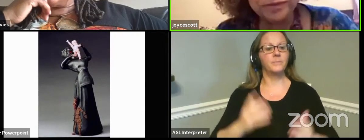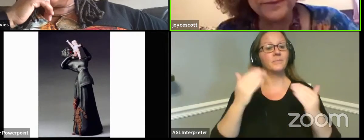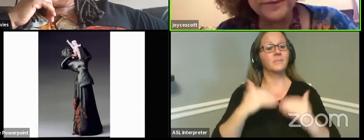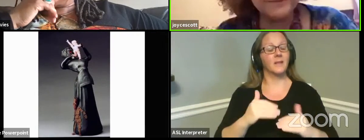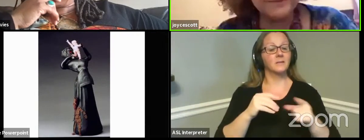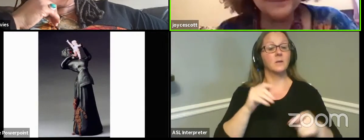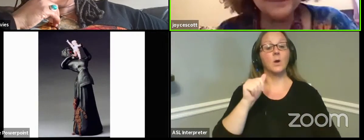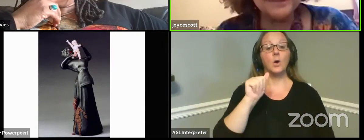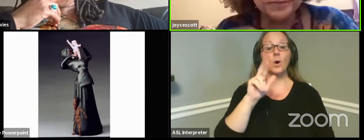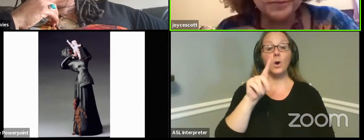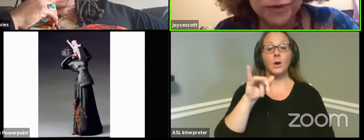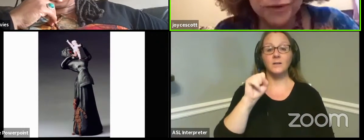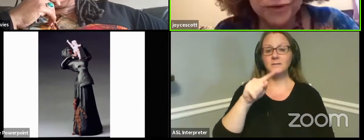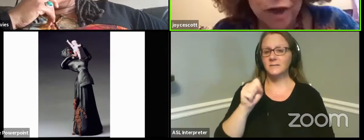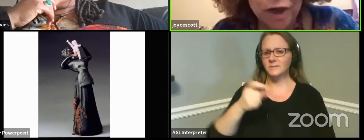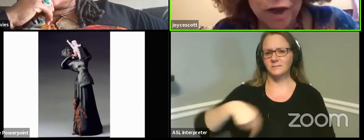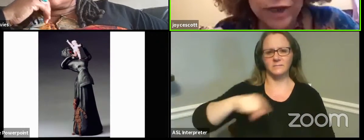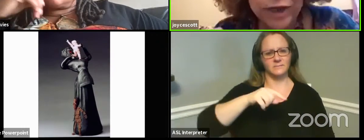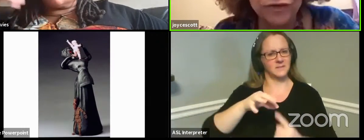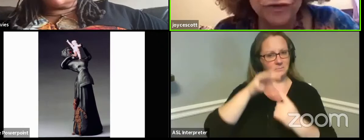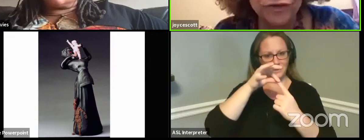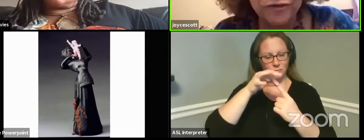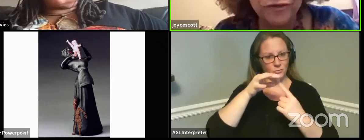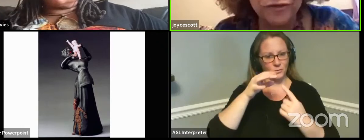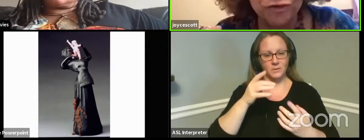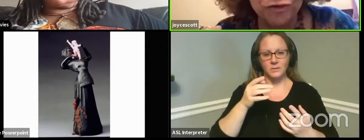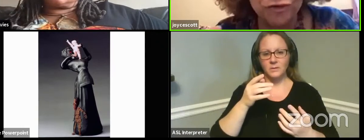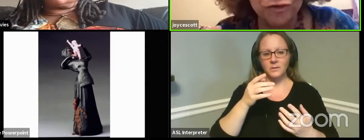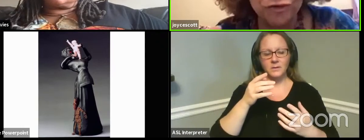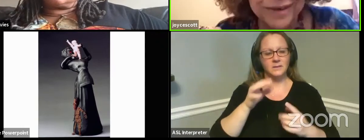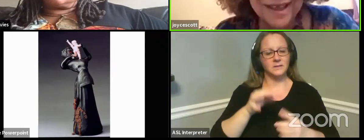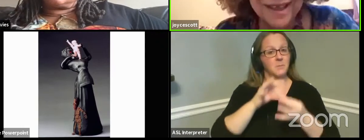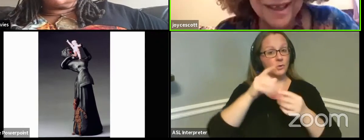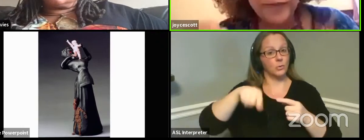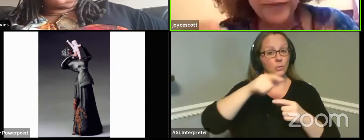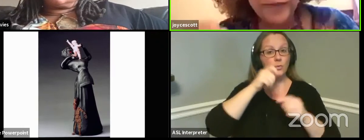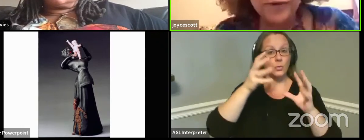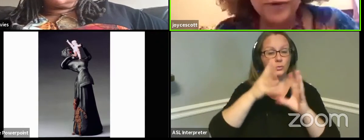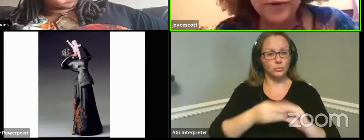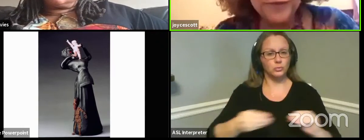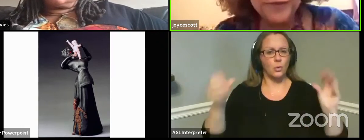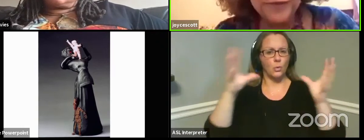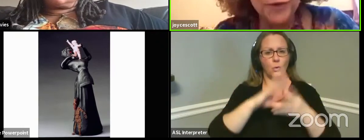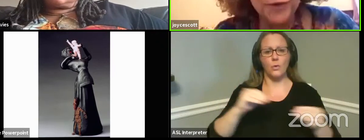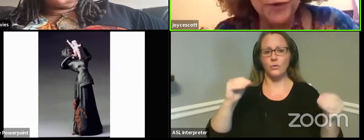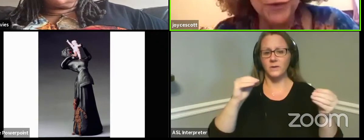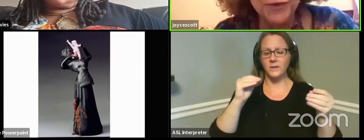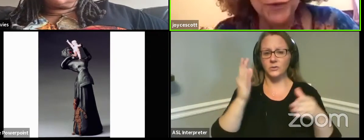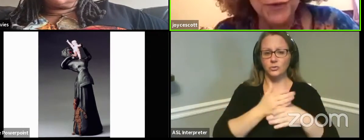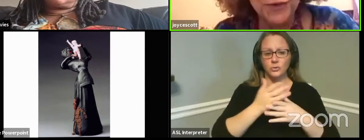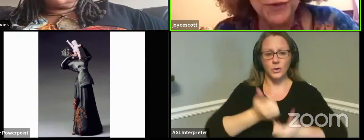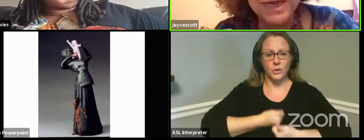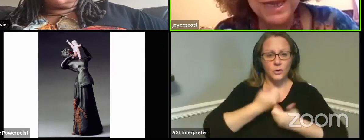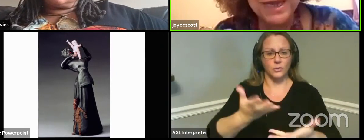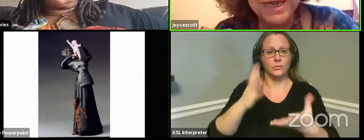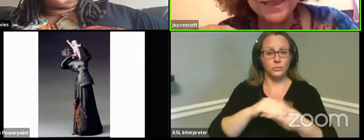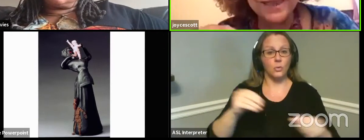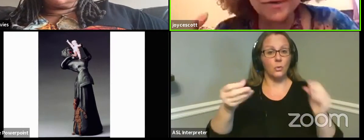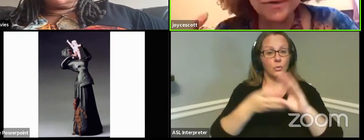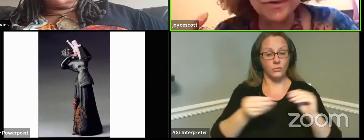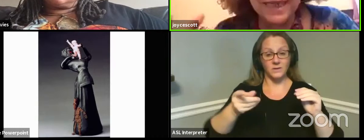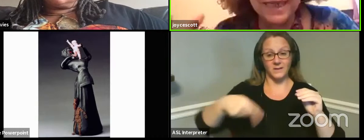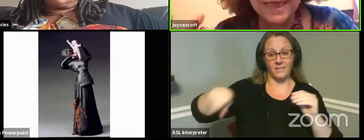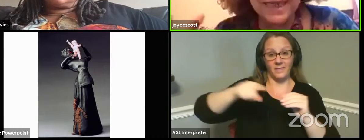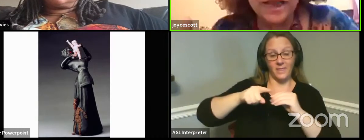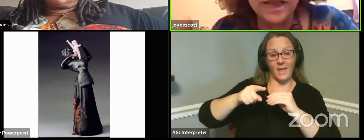place, especially griots, especially storytellers, those people who keep the